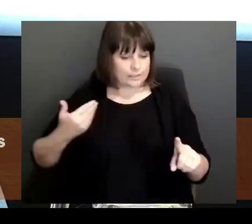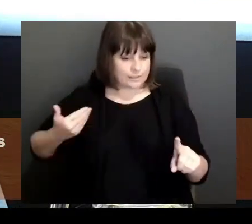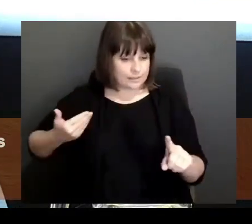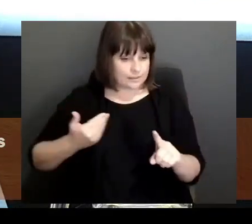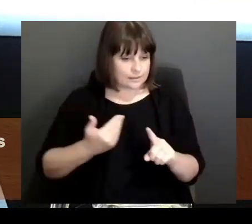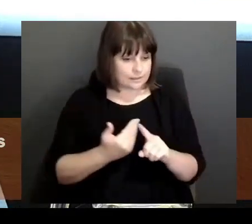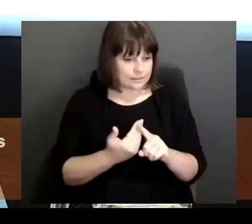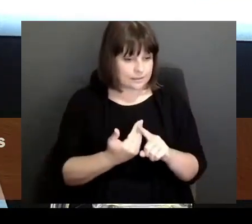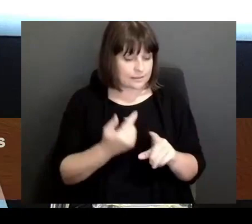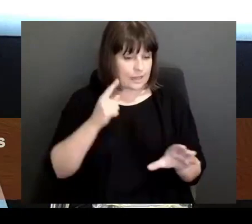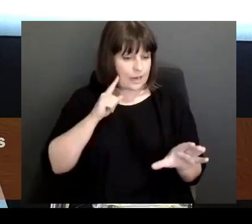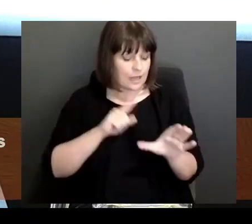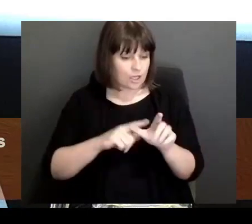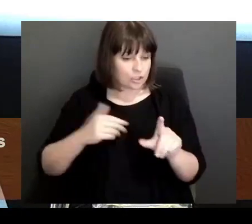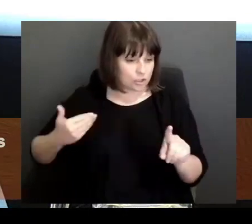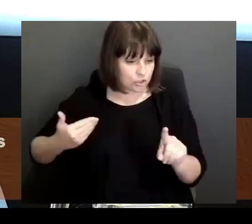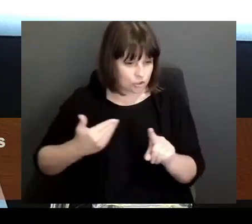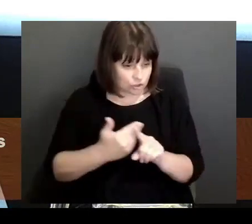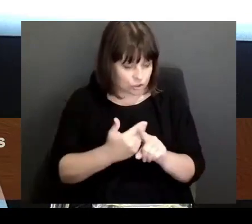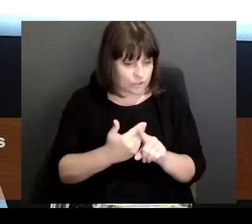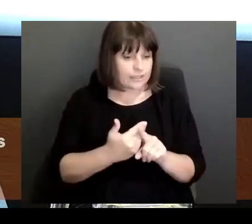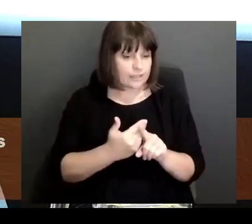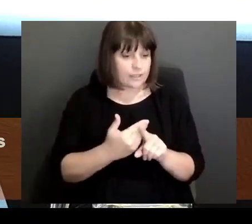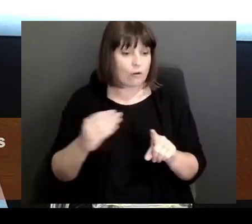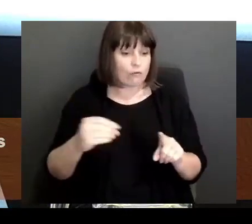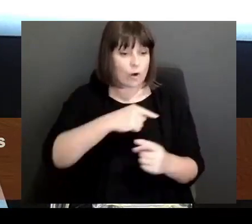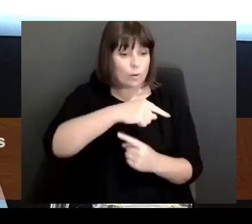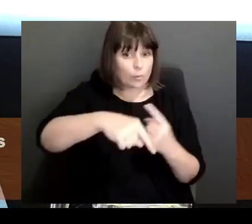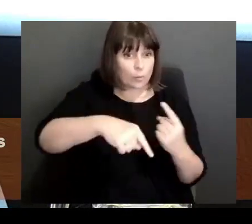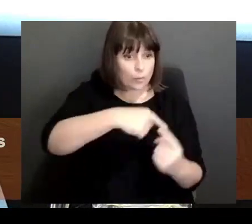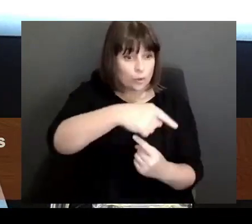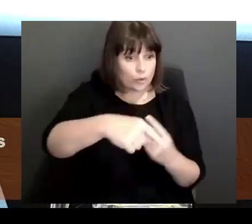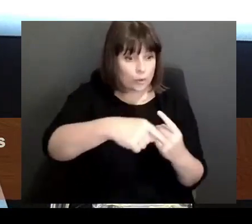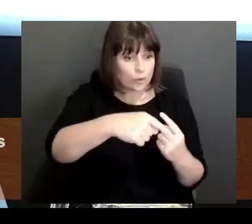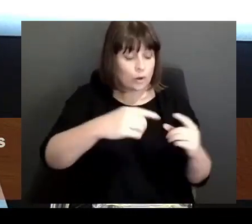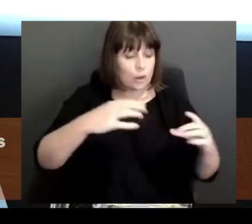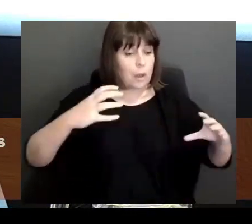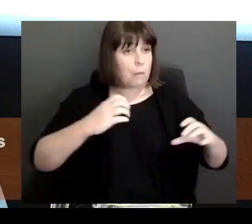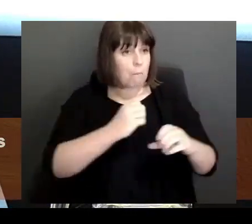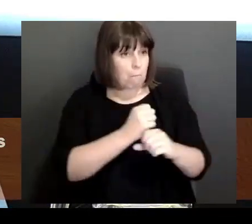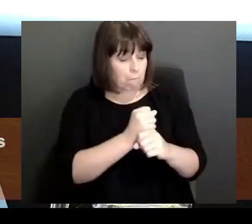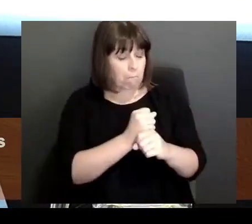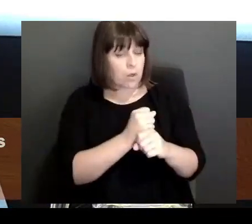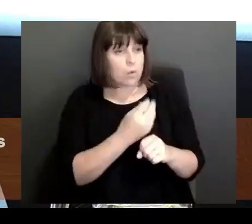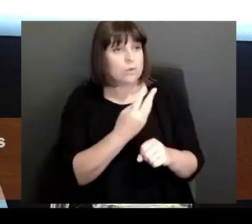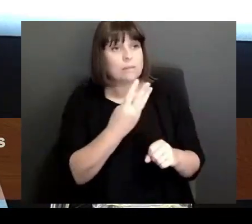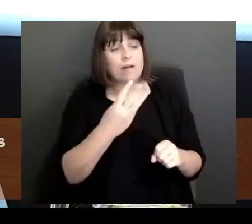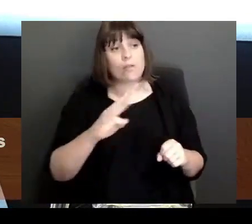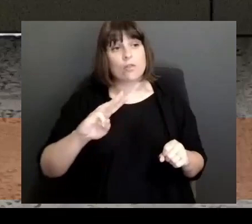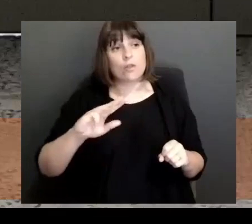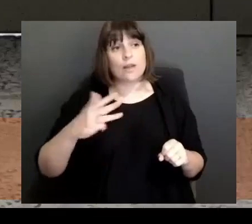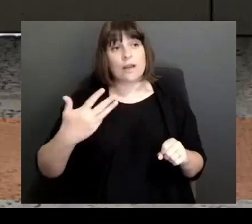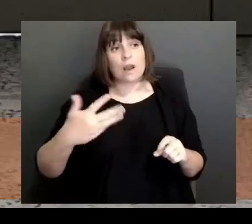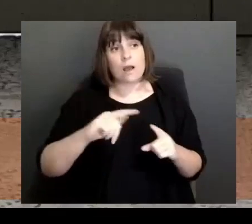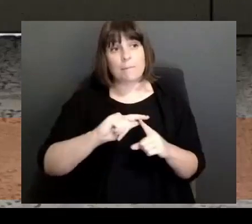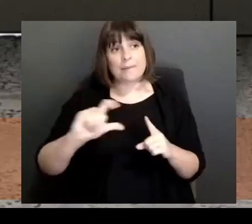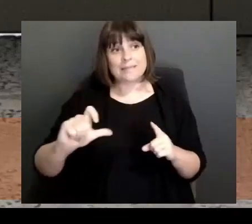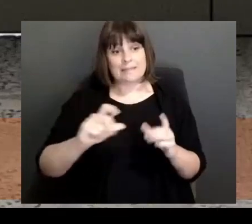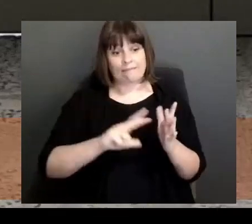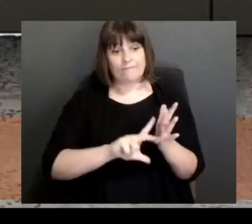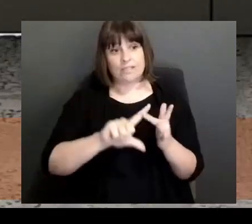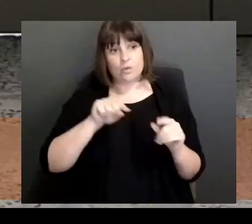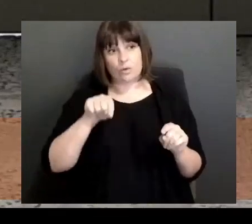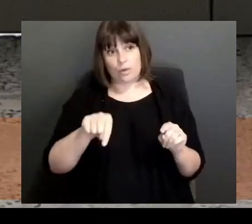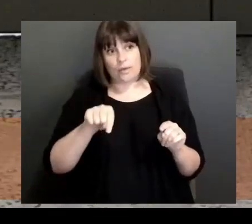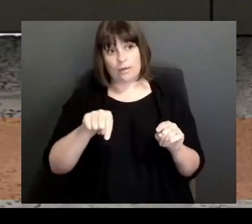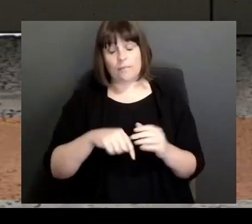electricity generated from renewable sources amounted to just over 39% in Victoria. Now,